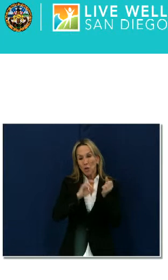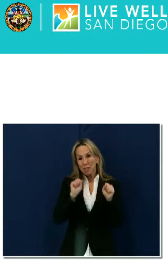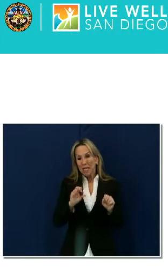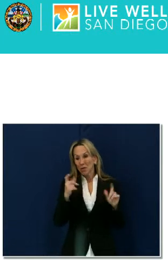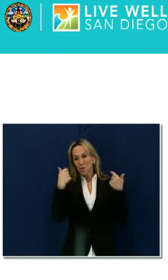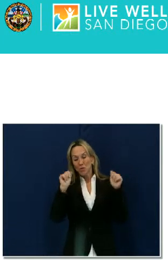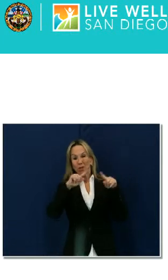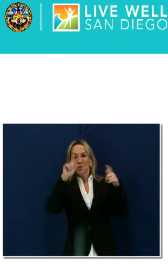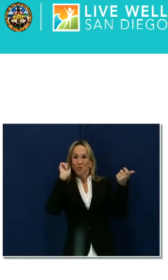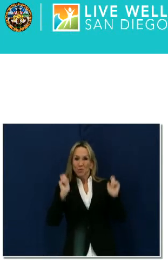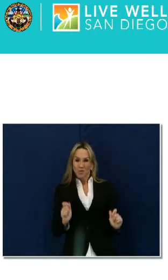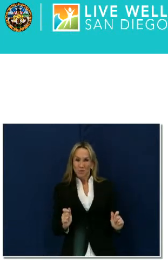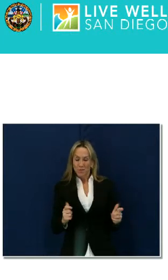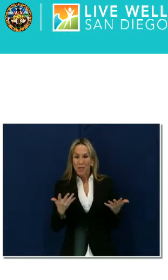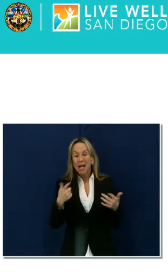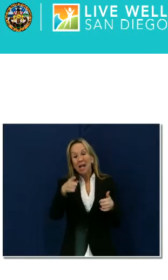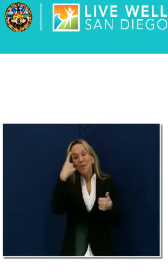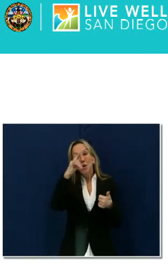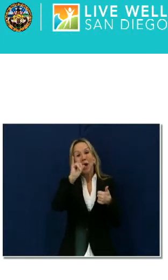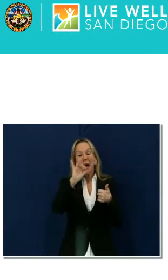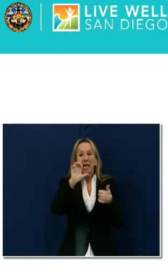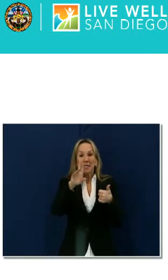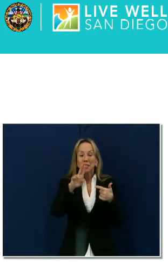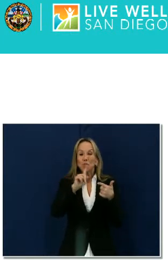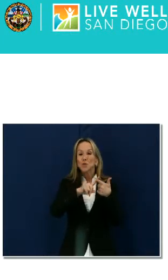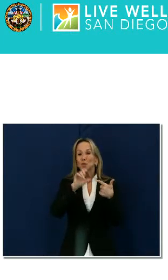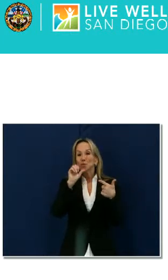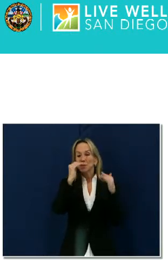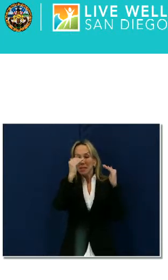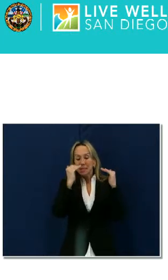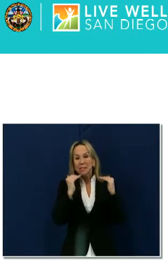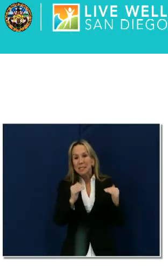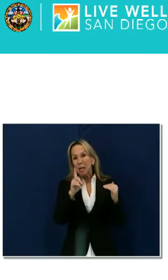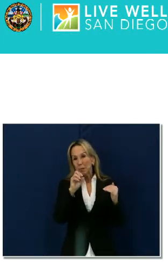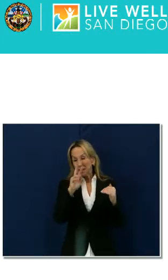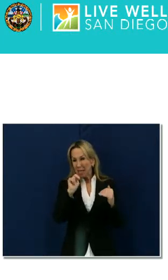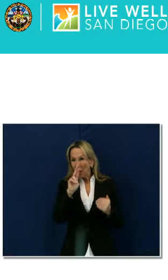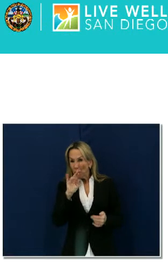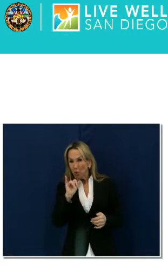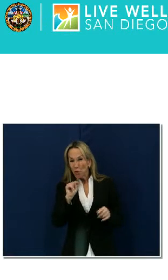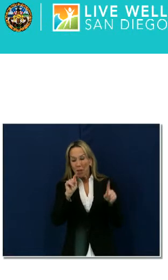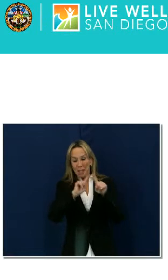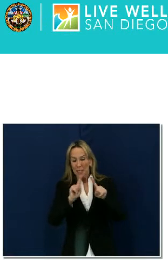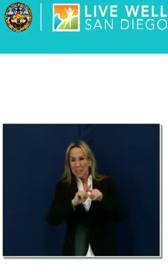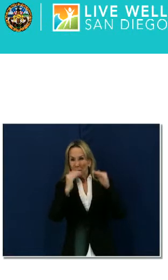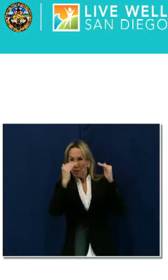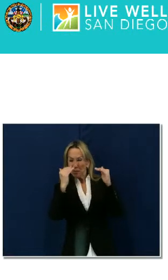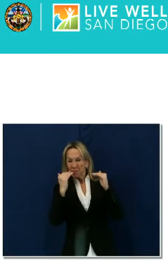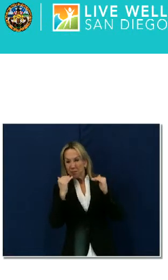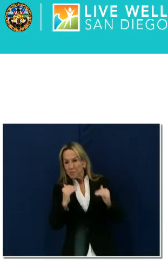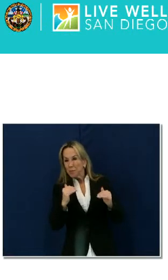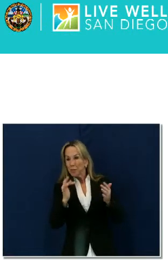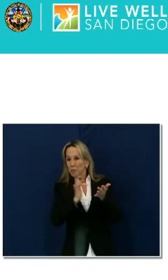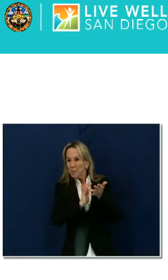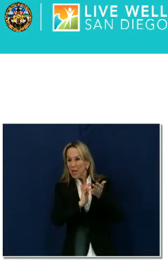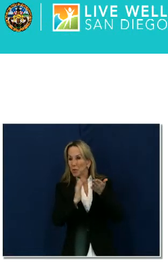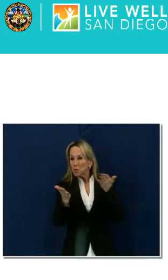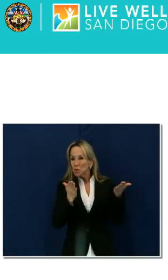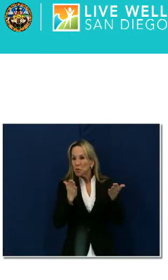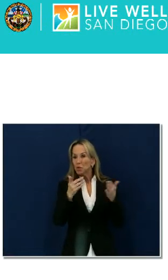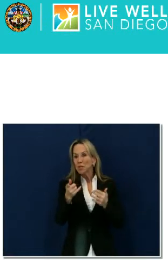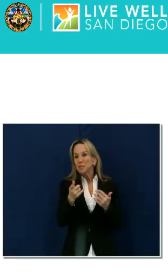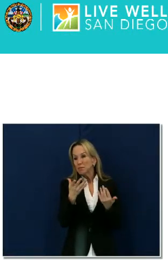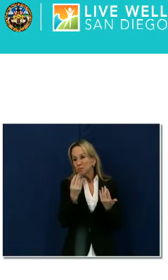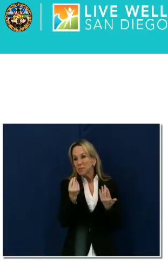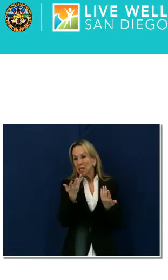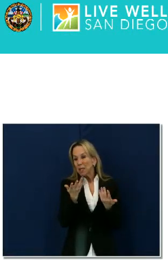units, step-down units, telemetry units, emergency medical services, as well as medical